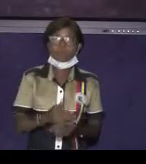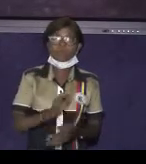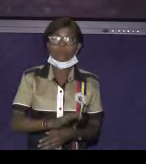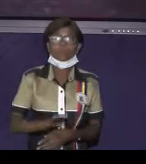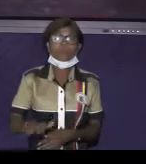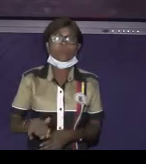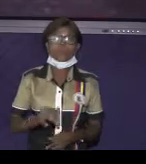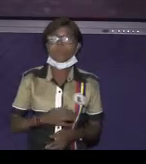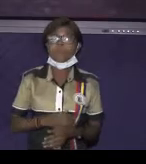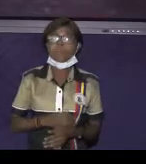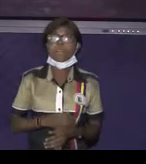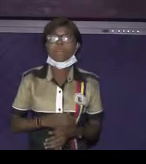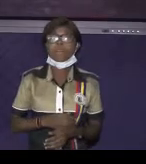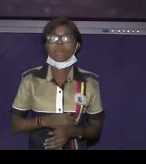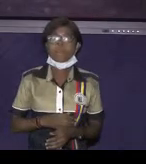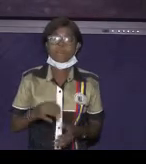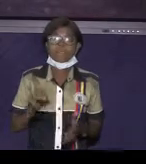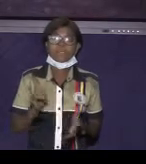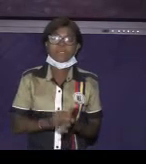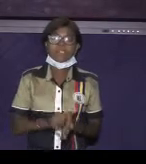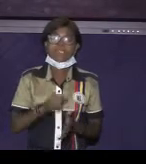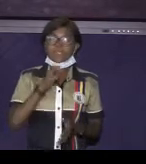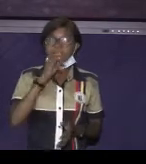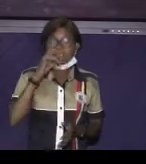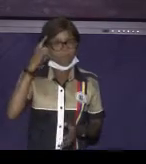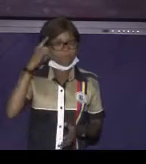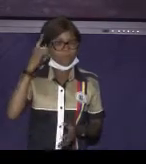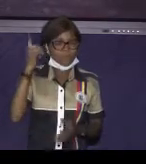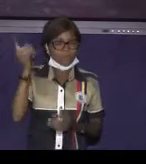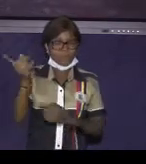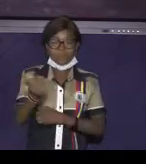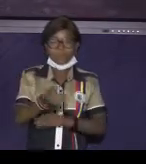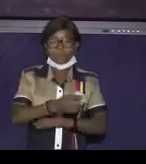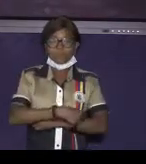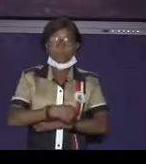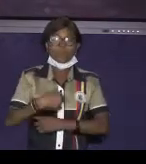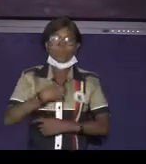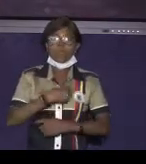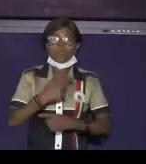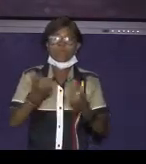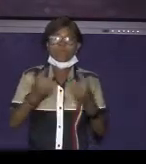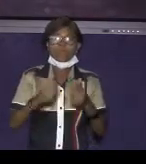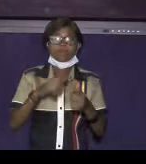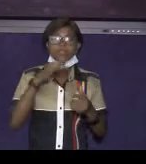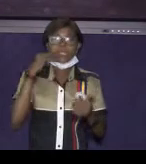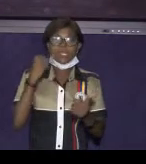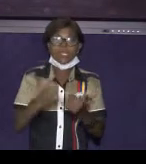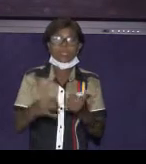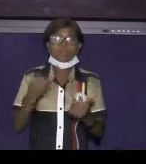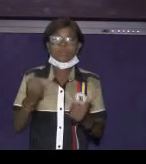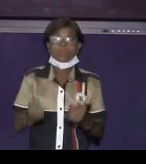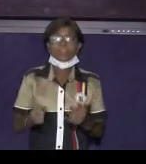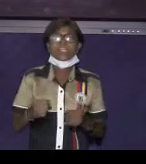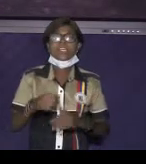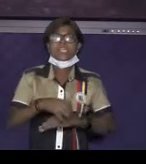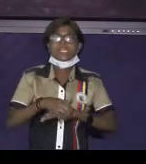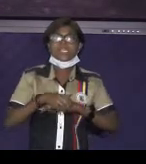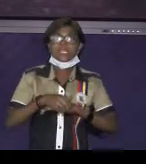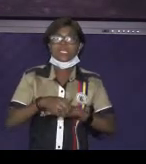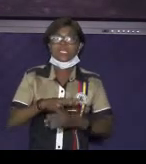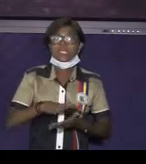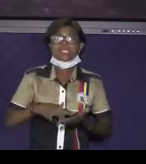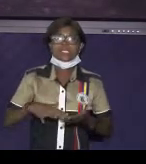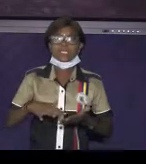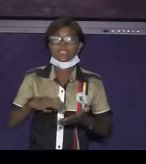participants. So on that note, I say that's it for today. We have come to the end of the English Studies lesson